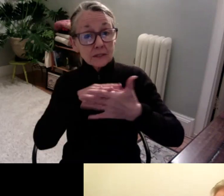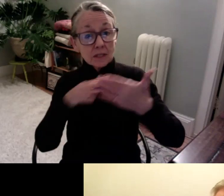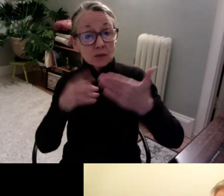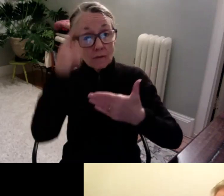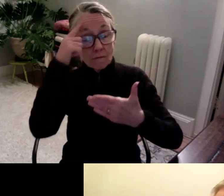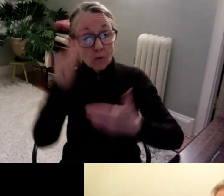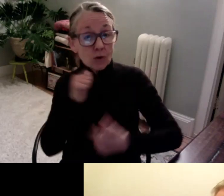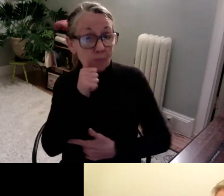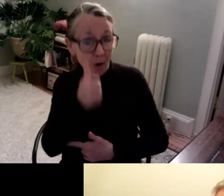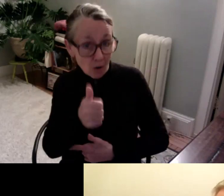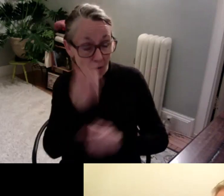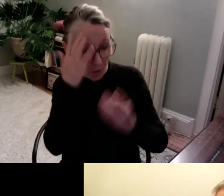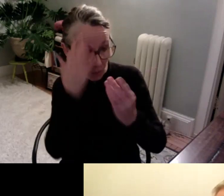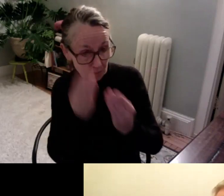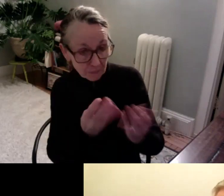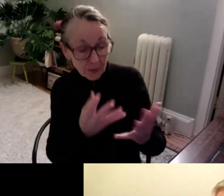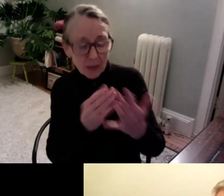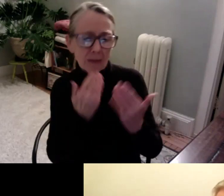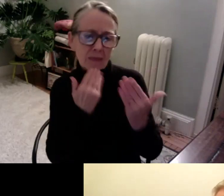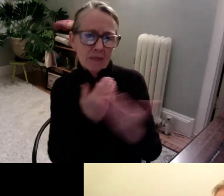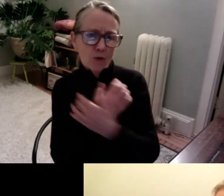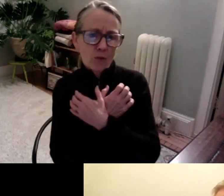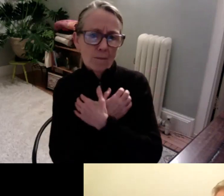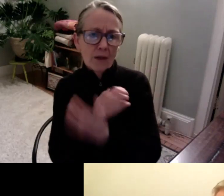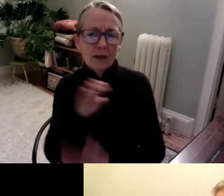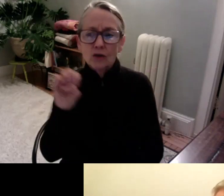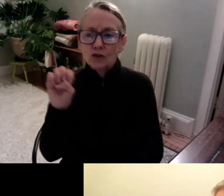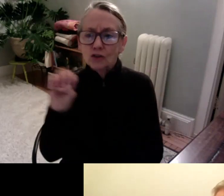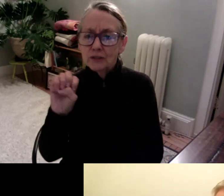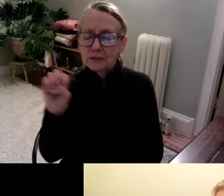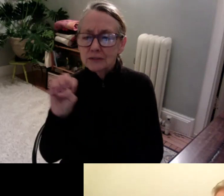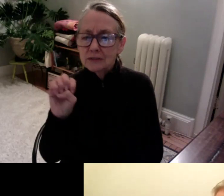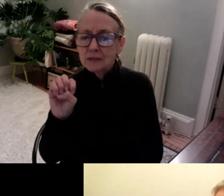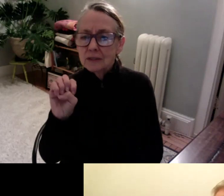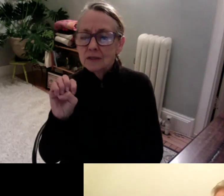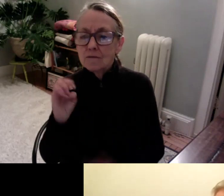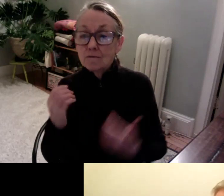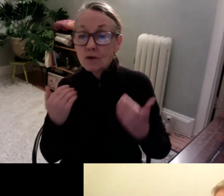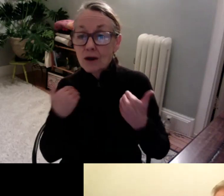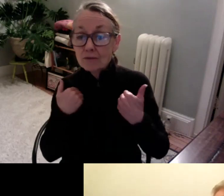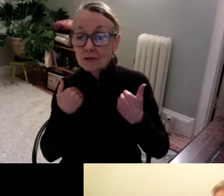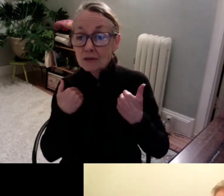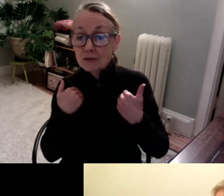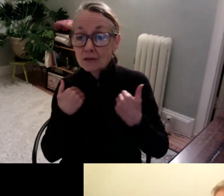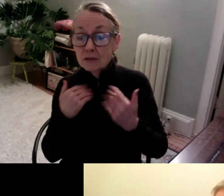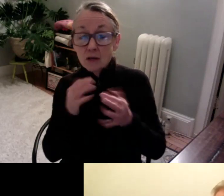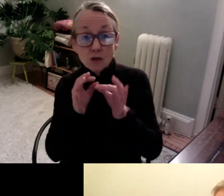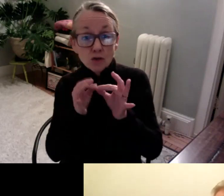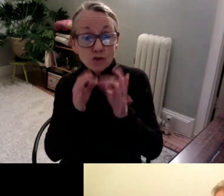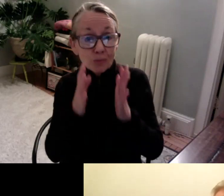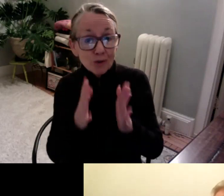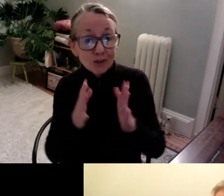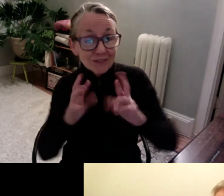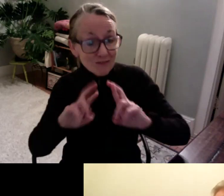tomorrow. And thank you, Mike and Ernest, for having the translators,